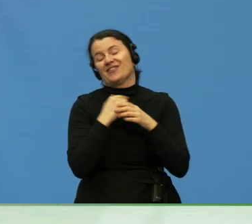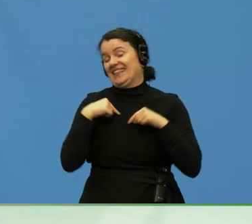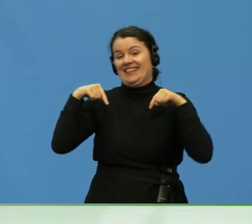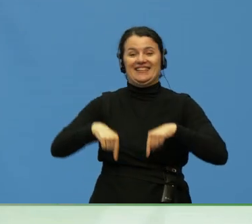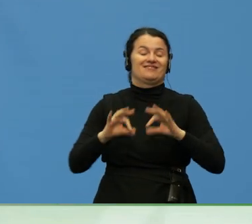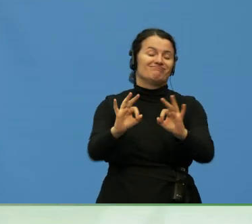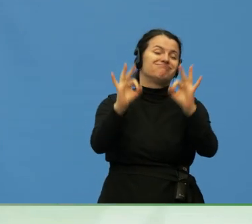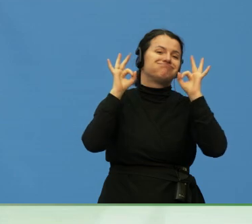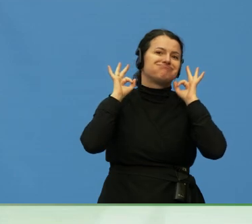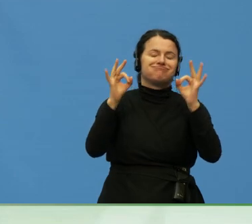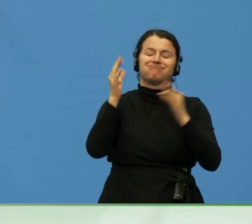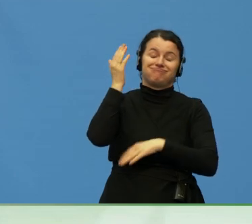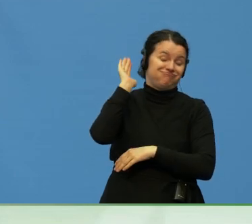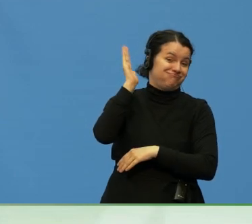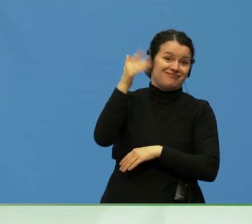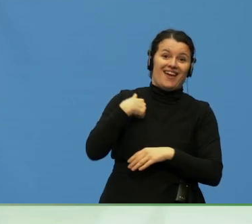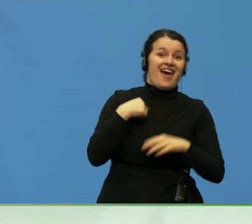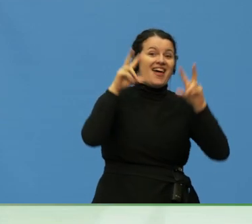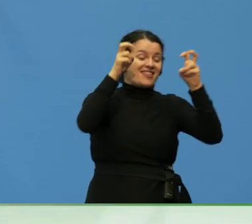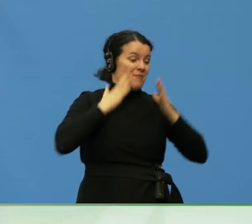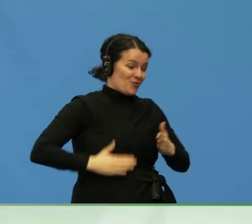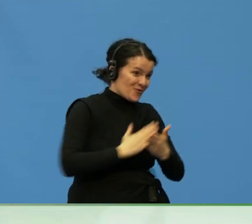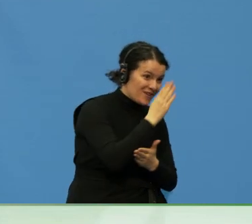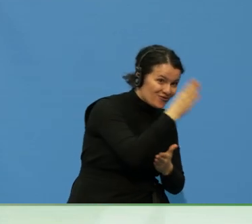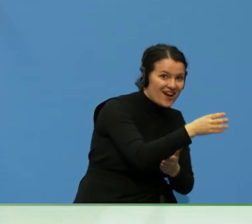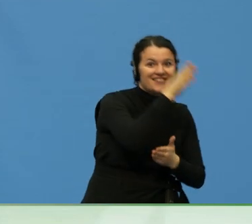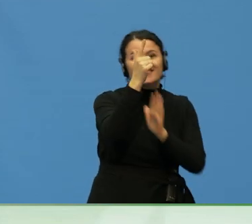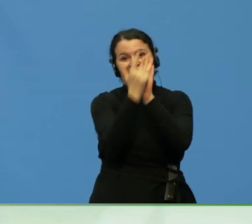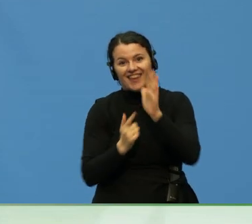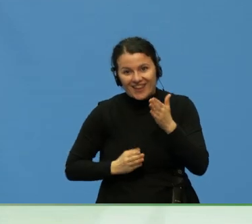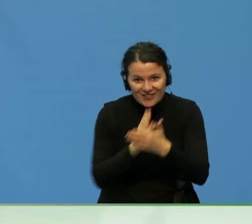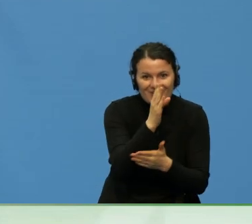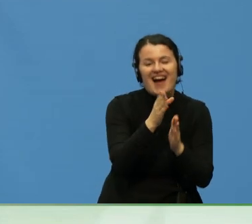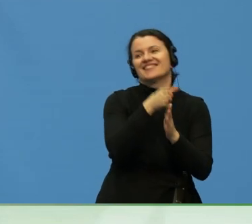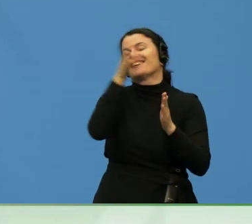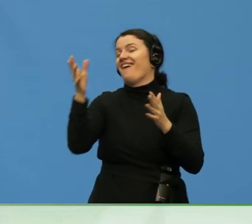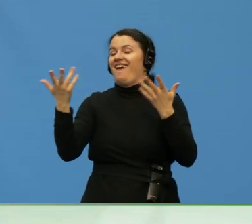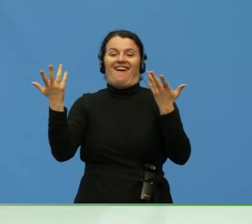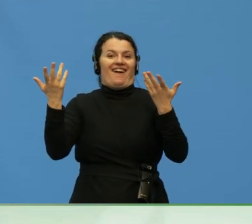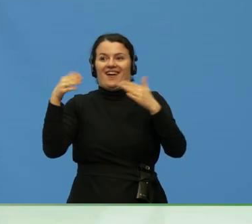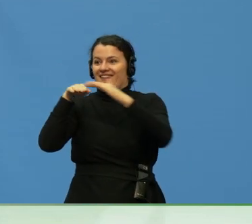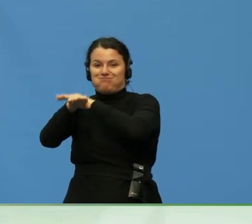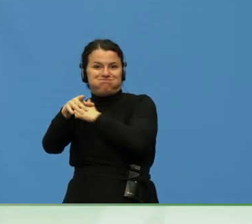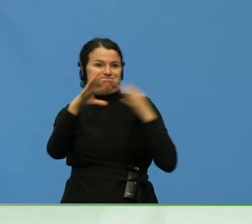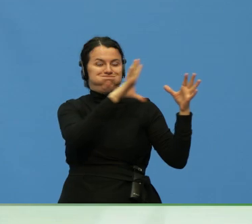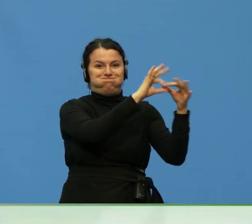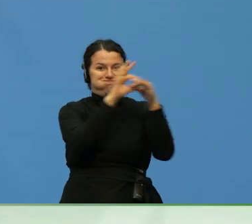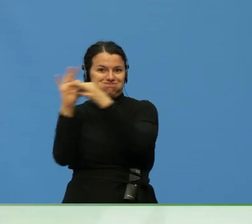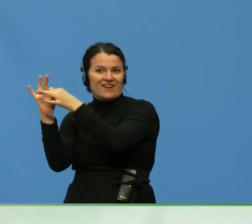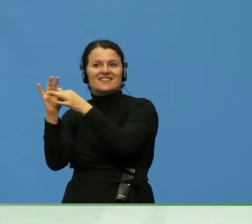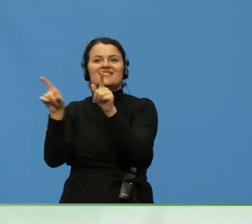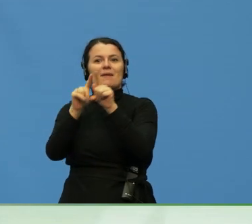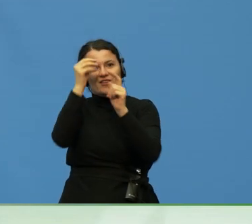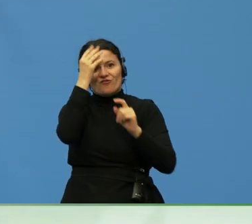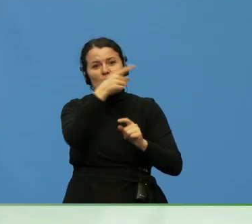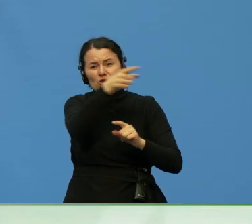We started with human rights and legal rights. We're ending up with telling the audience, giving them the homework. There's so much more